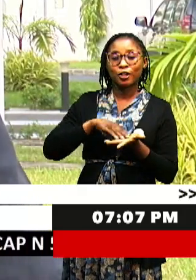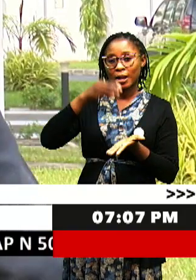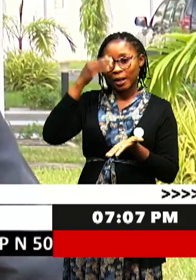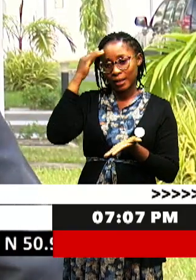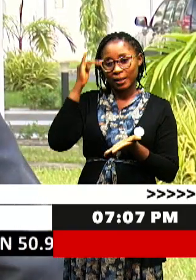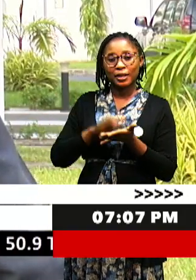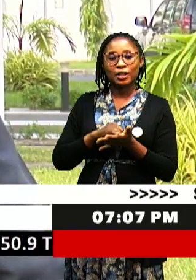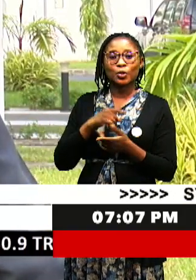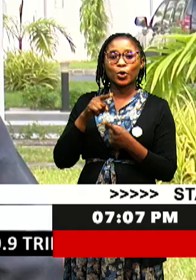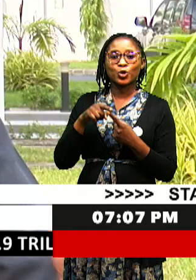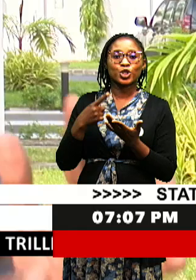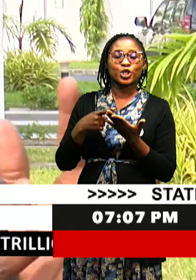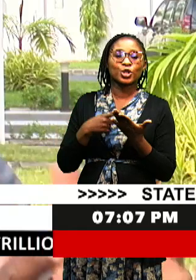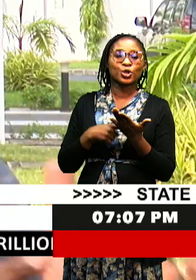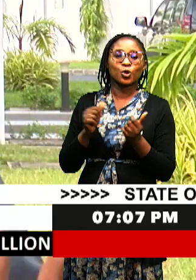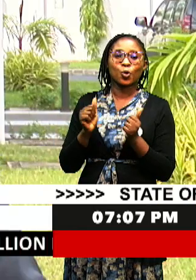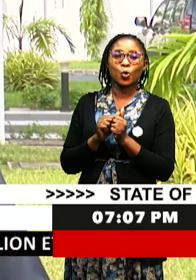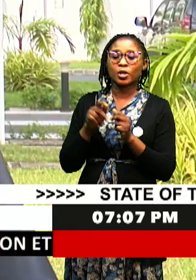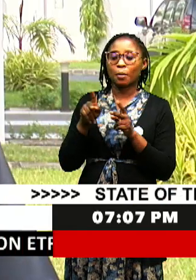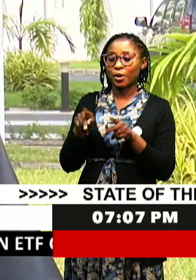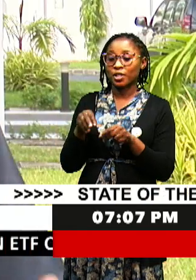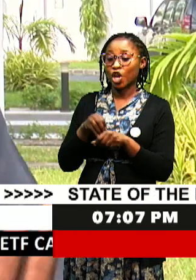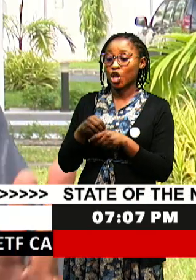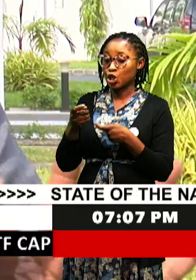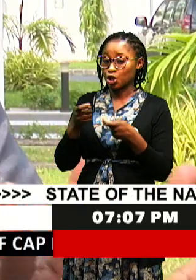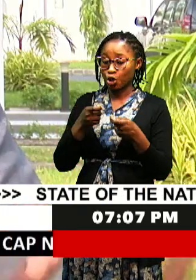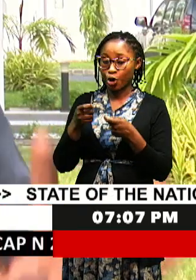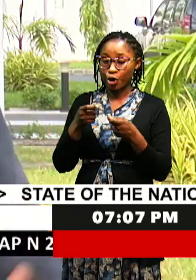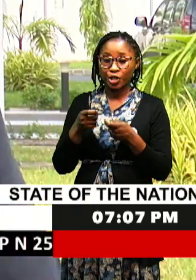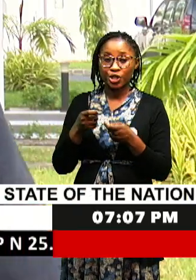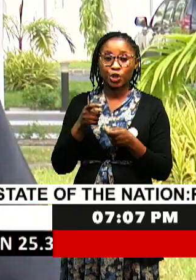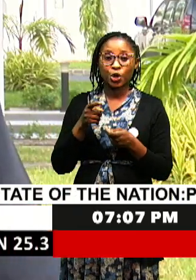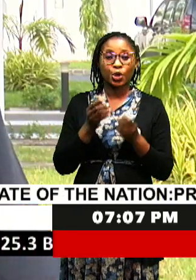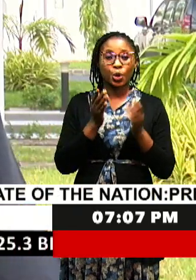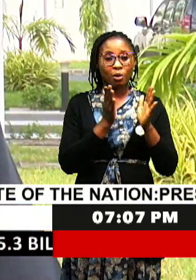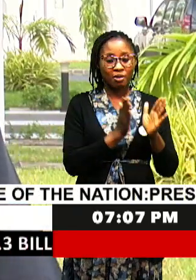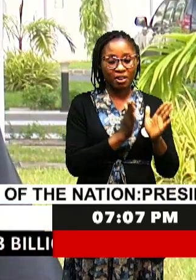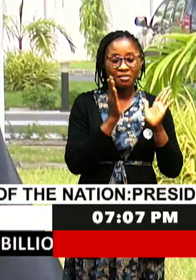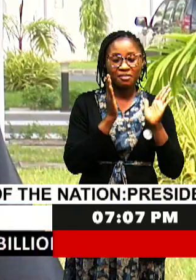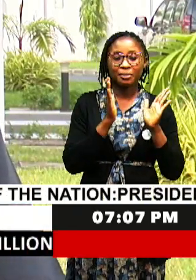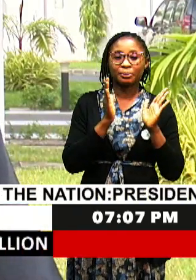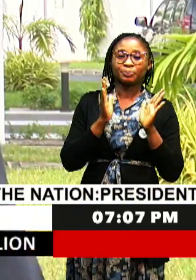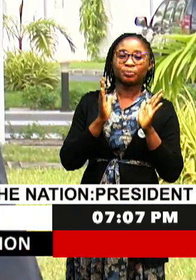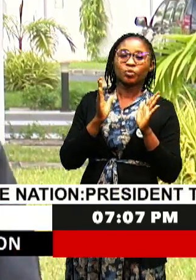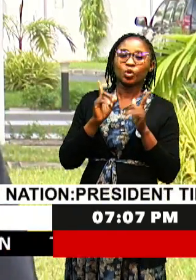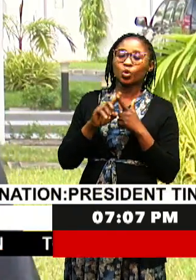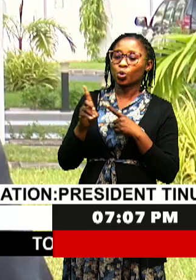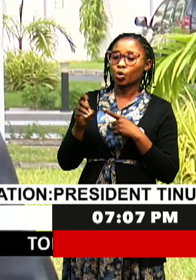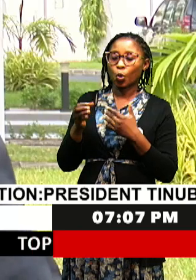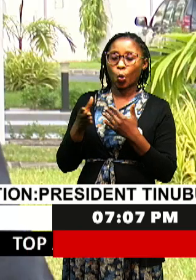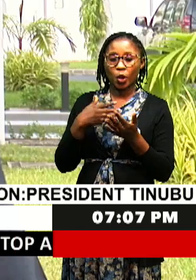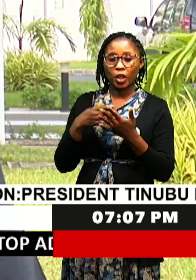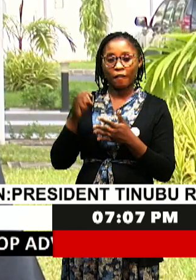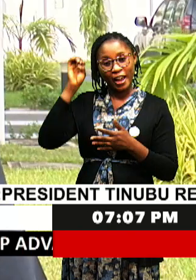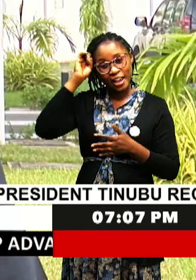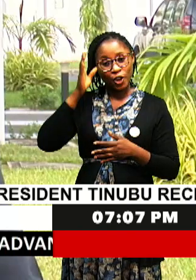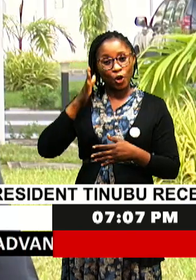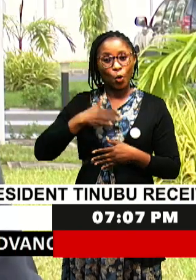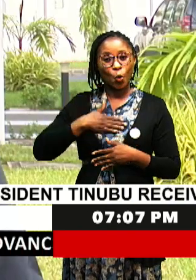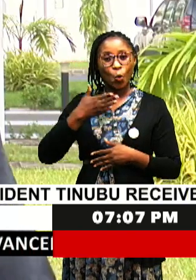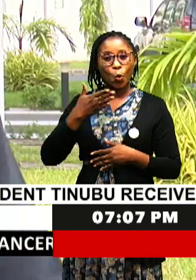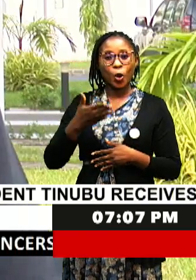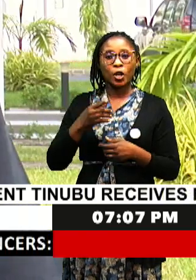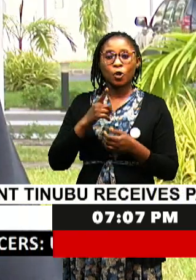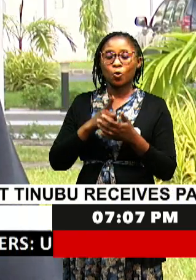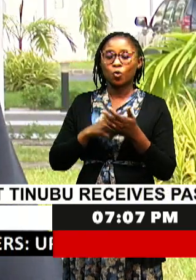you discuss with the person in charge, you leave it with him to do whatsoever he wills with what you